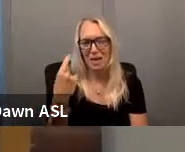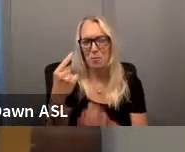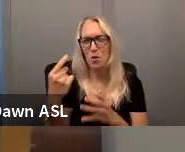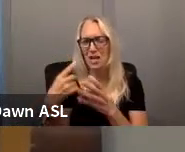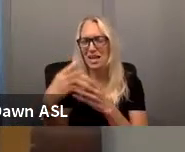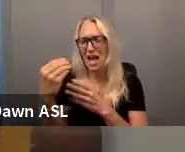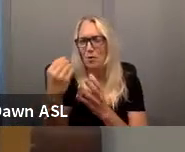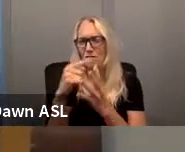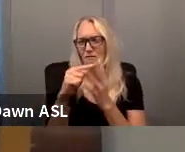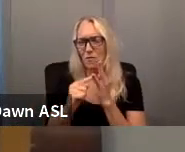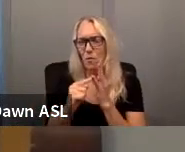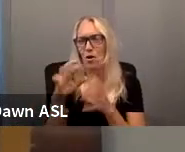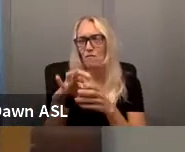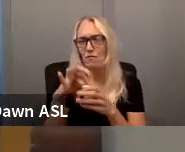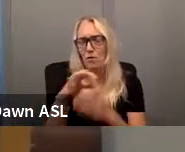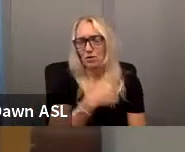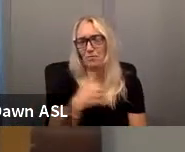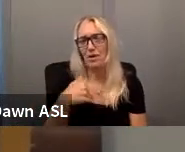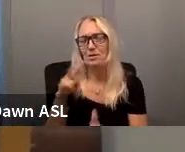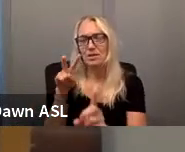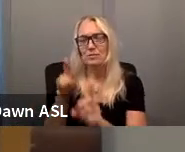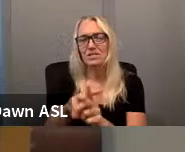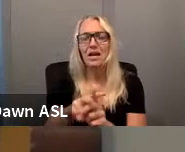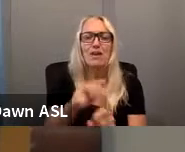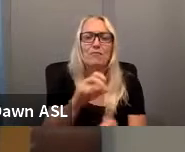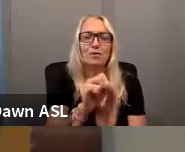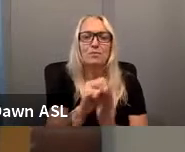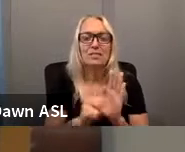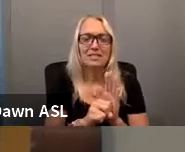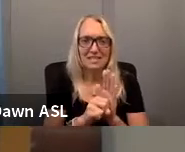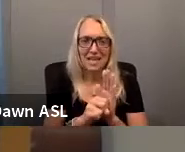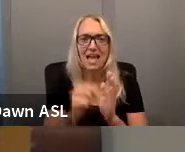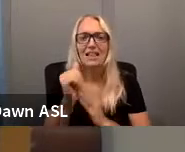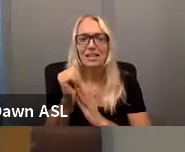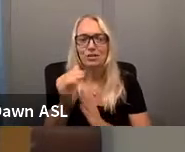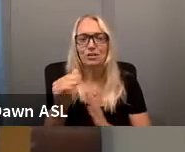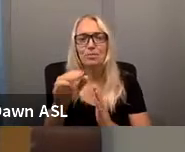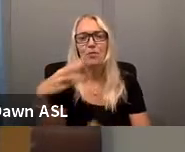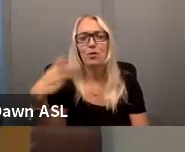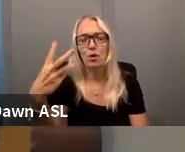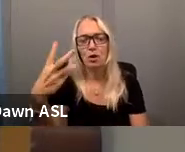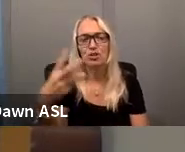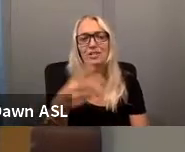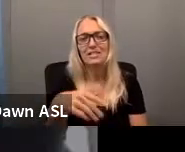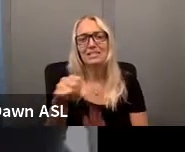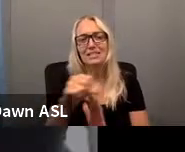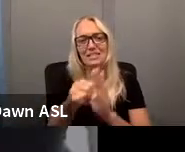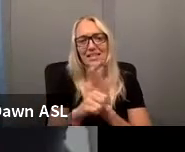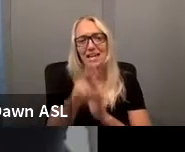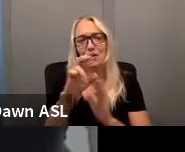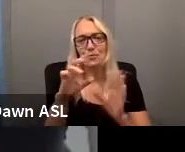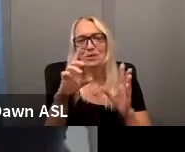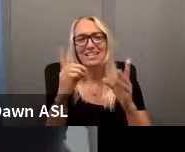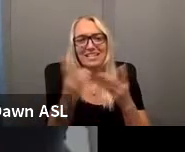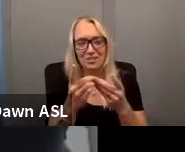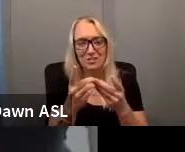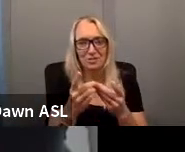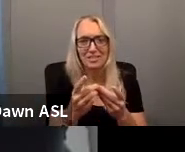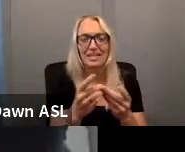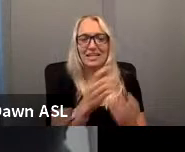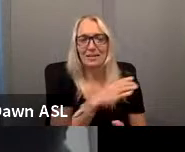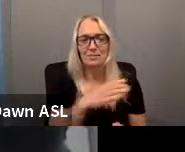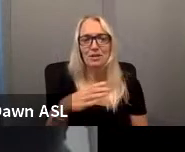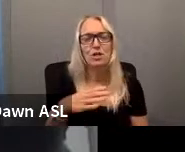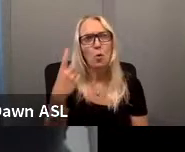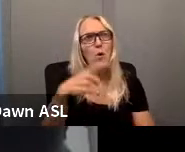members recently appointed by the state legislative leadership of the Washington State Redistricting Commission. Once a decade, we